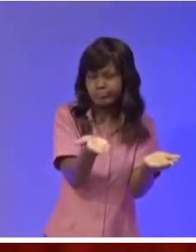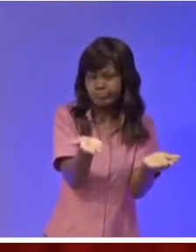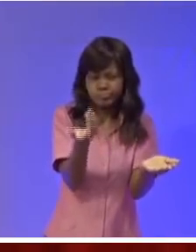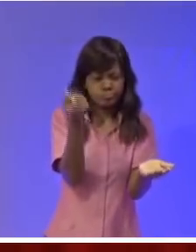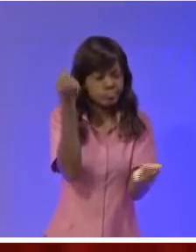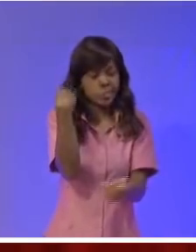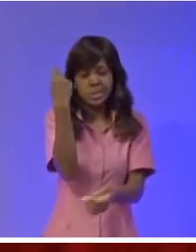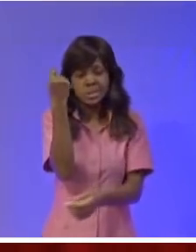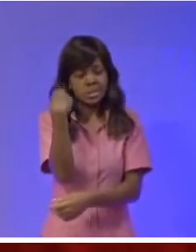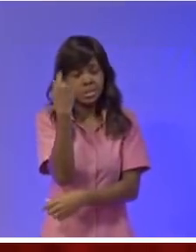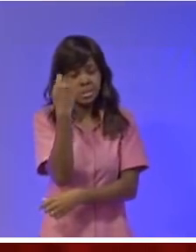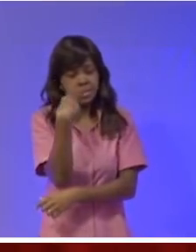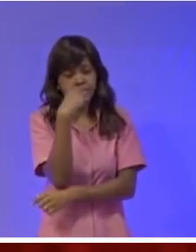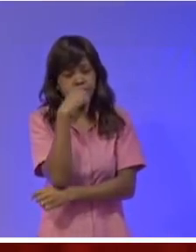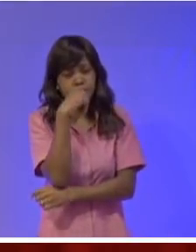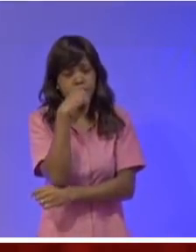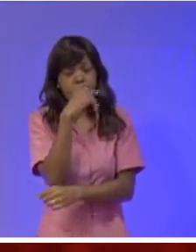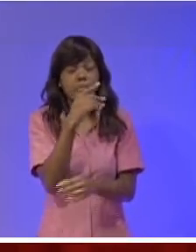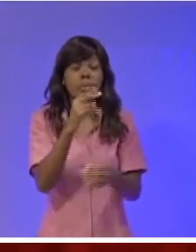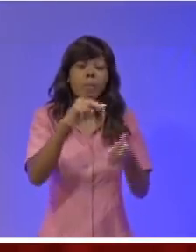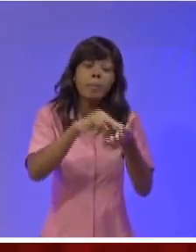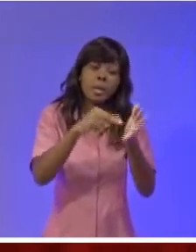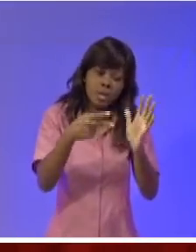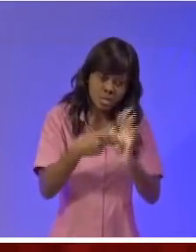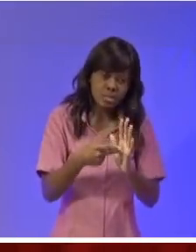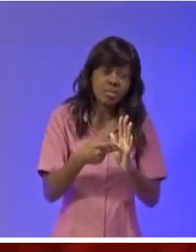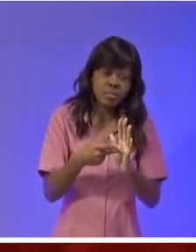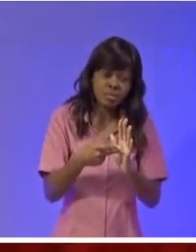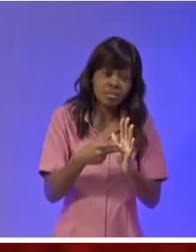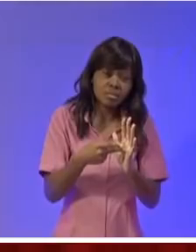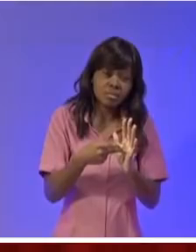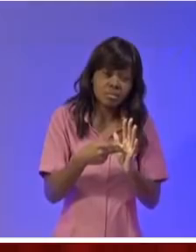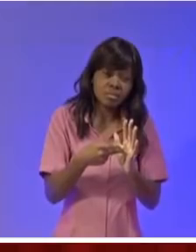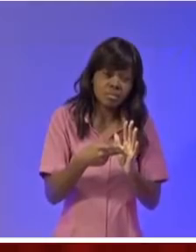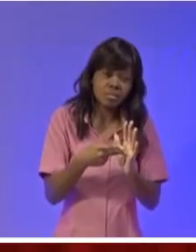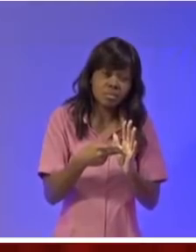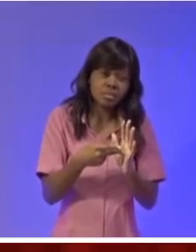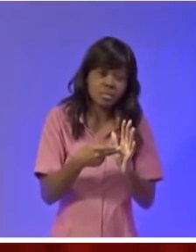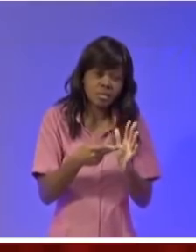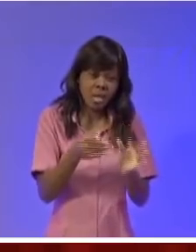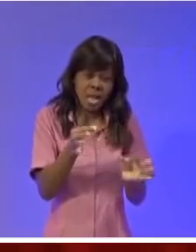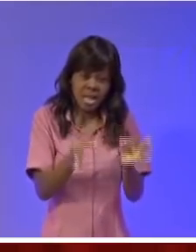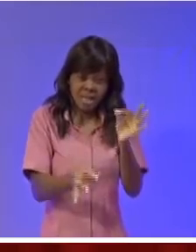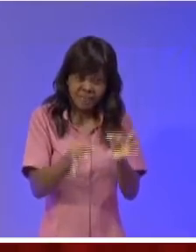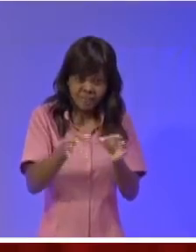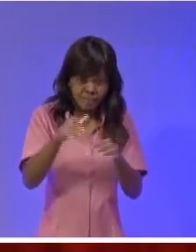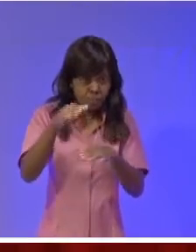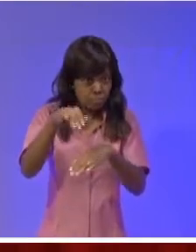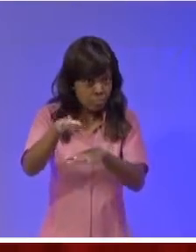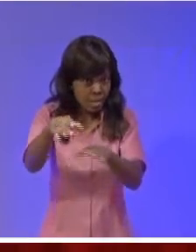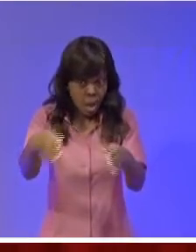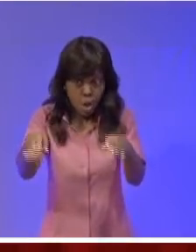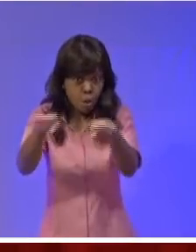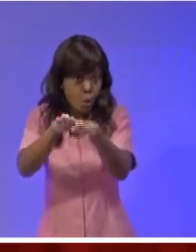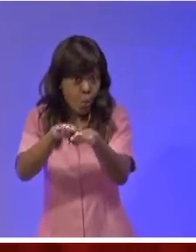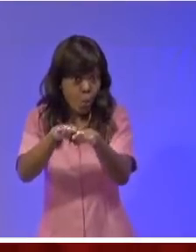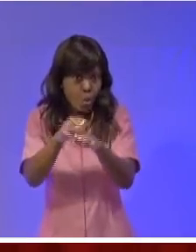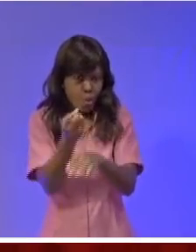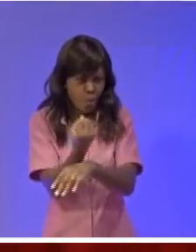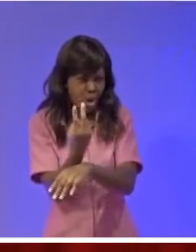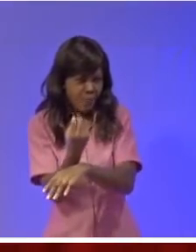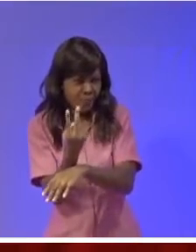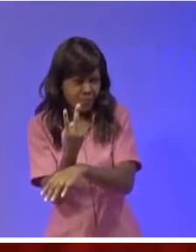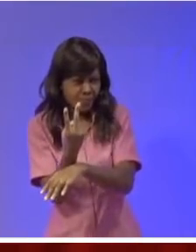I meant as beaches close off at a particular time. Right. I know that recreation